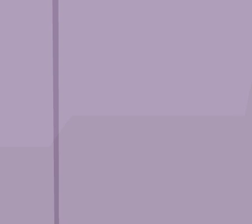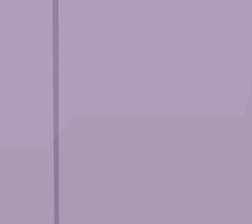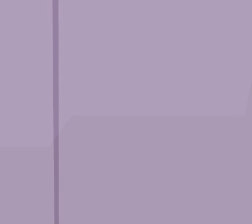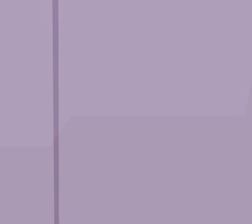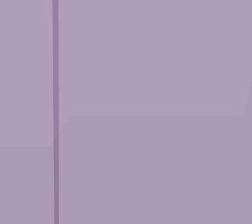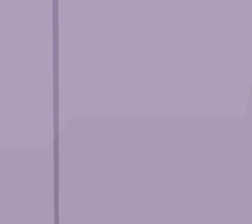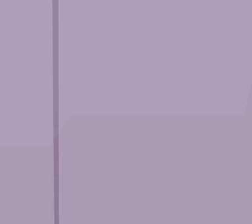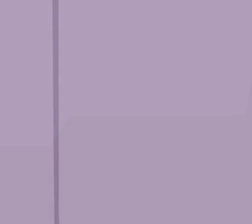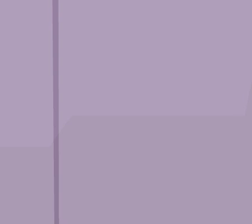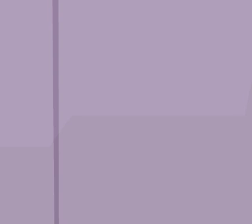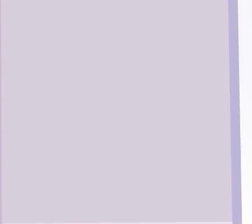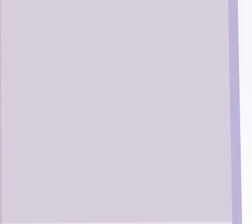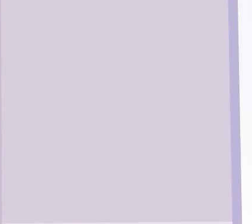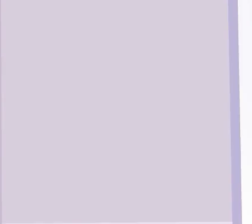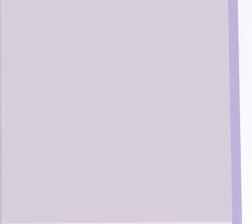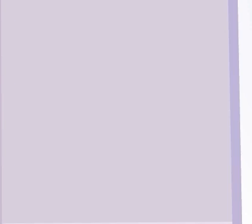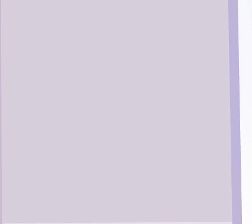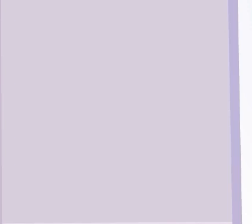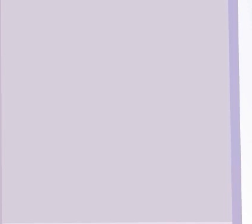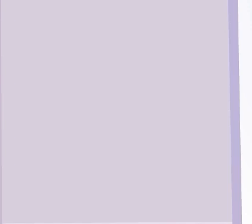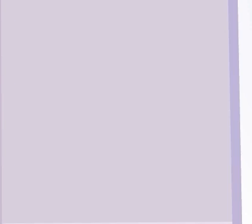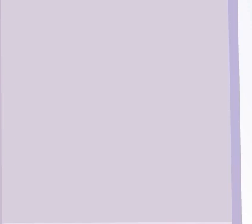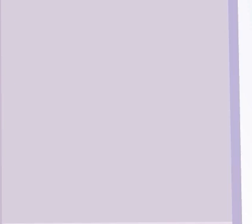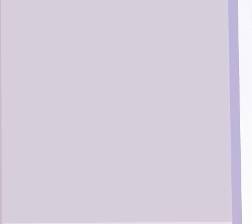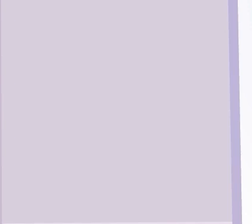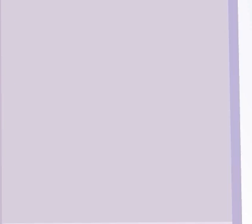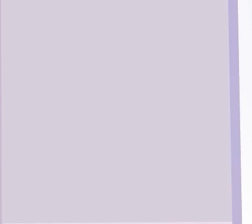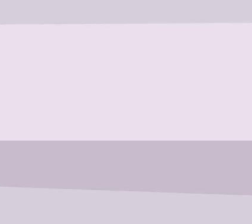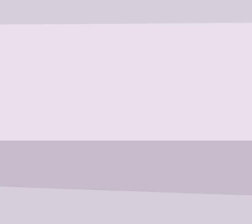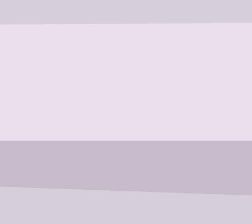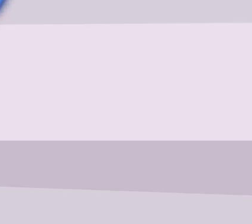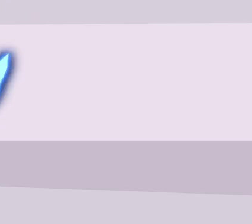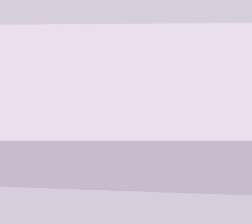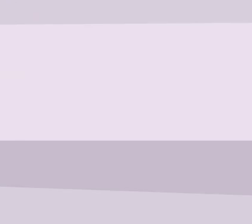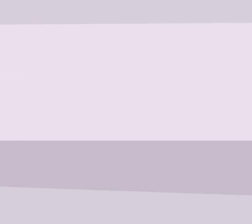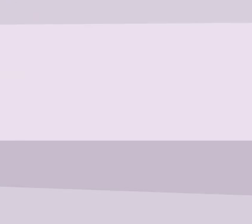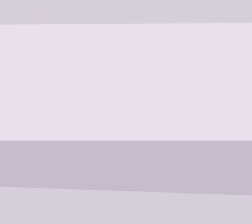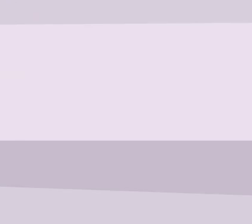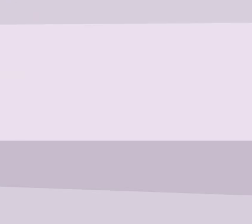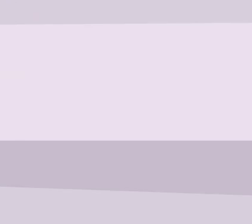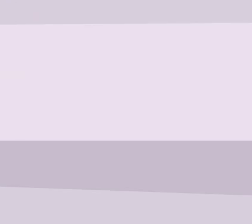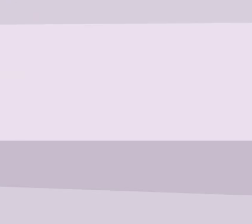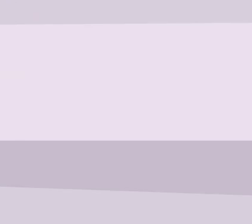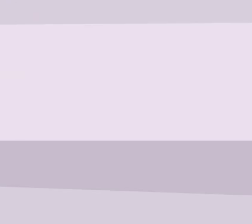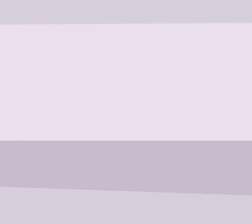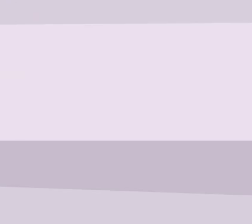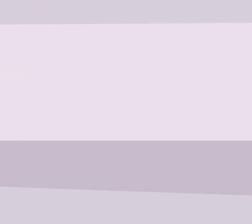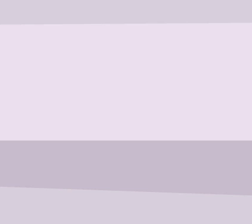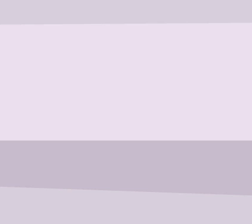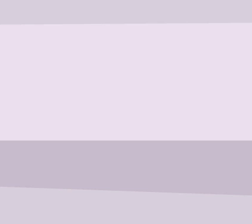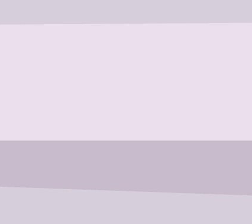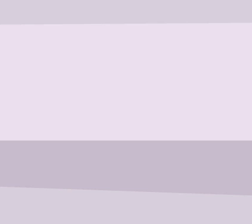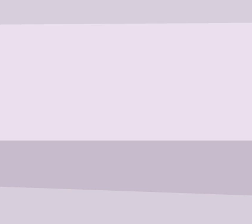because I don't have a birth certificate. What? The principal can't do that. This sounds like a job for